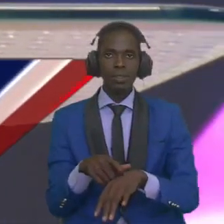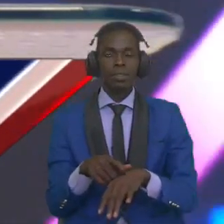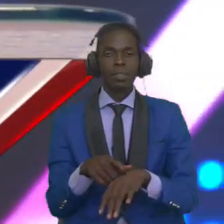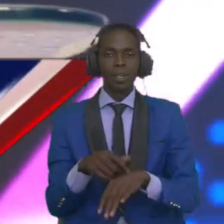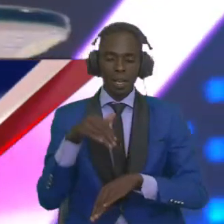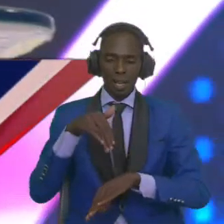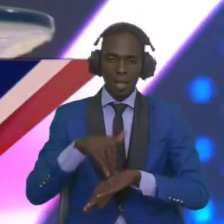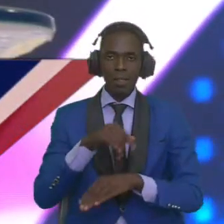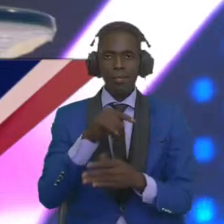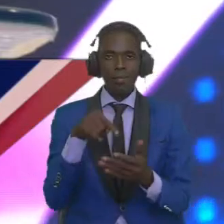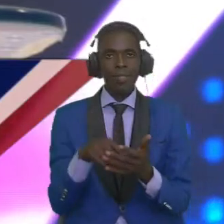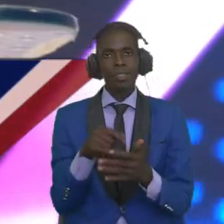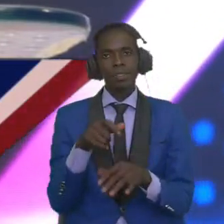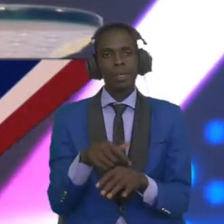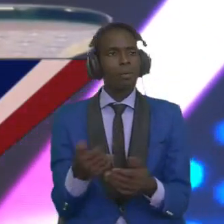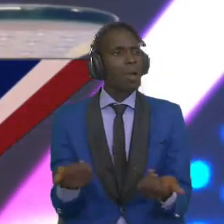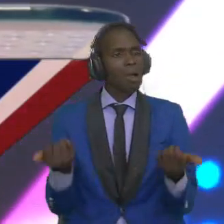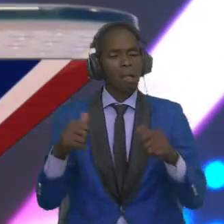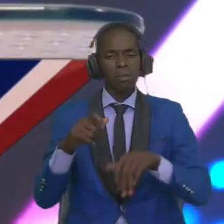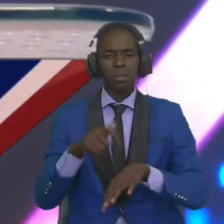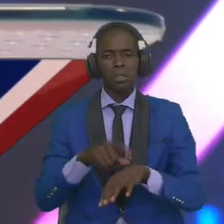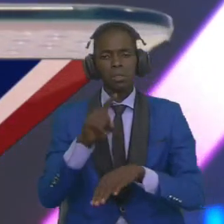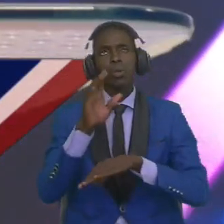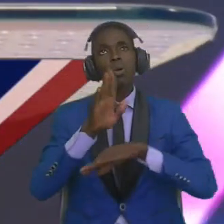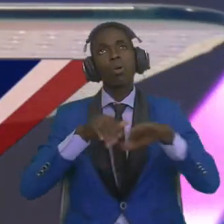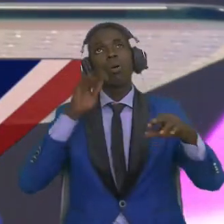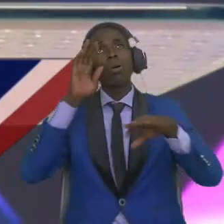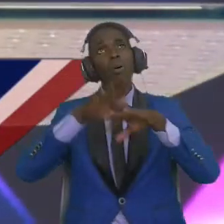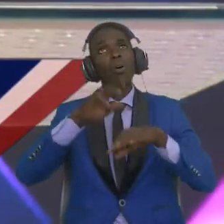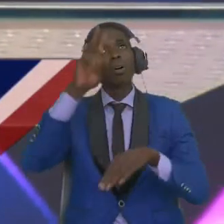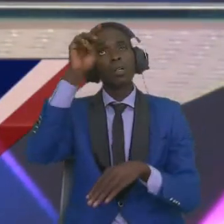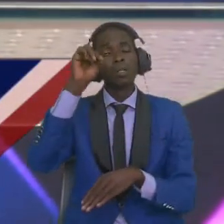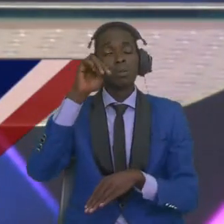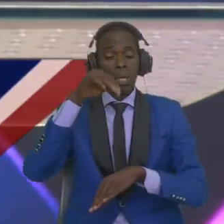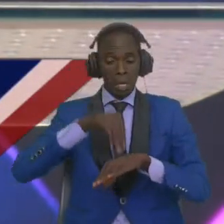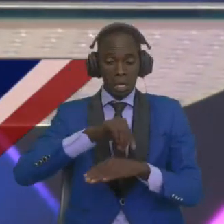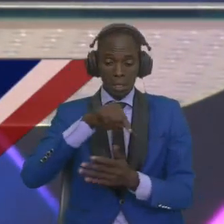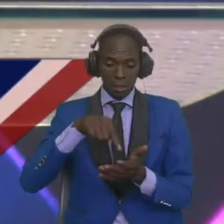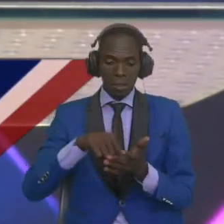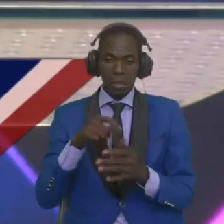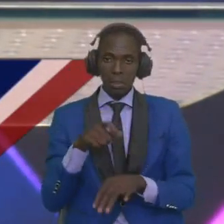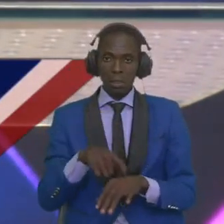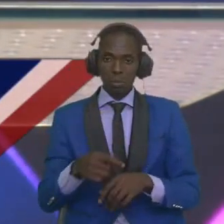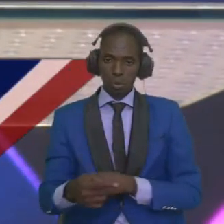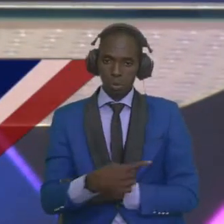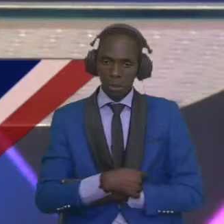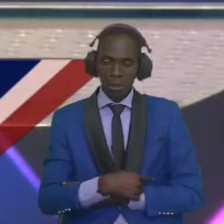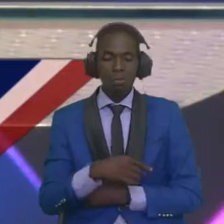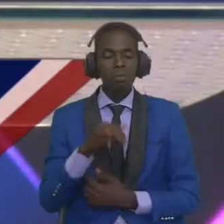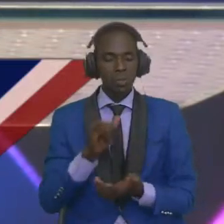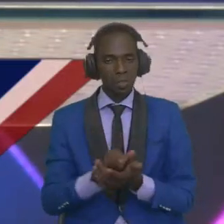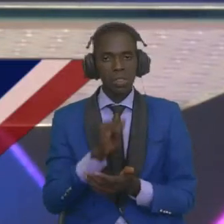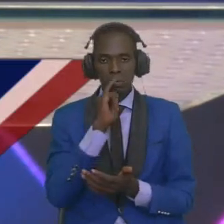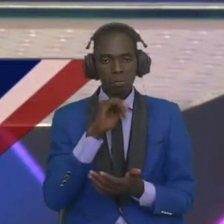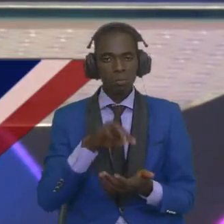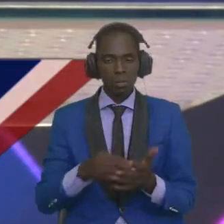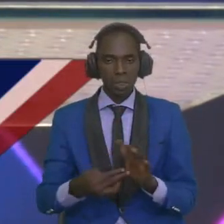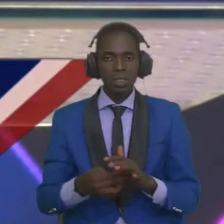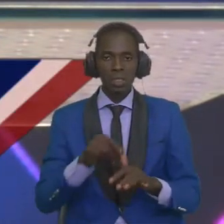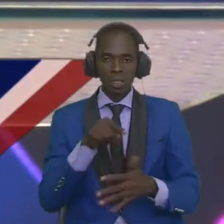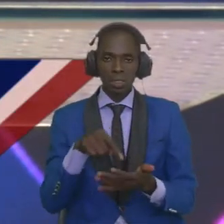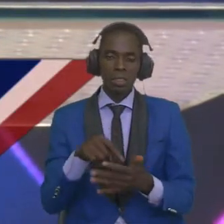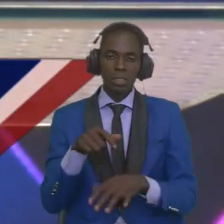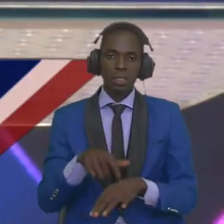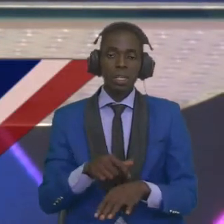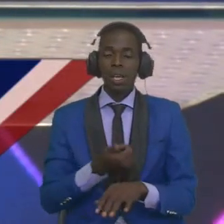at this time, anytime you call upon the Lord, that's this time. today, that's this time.